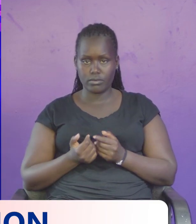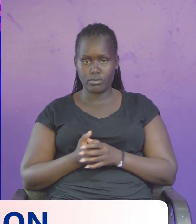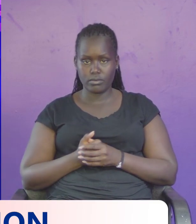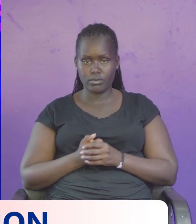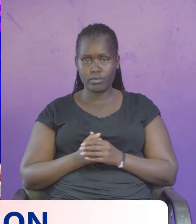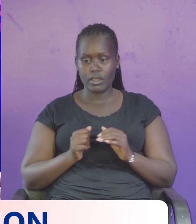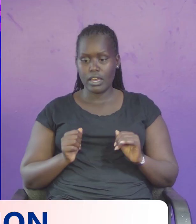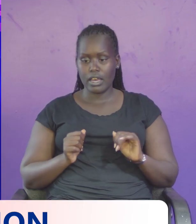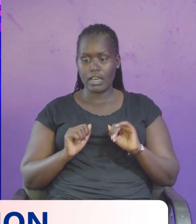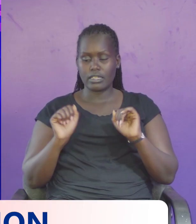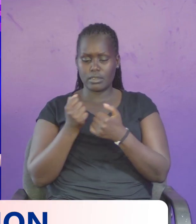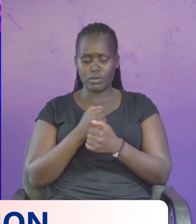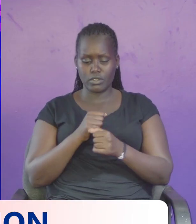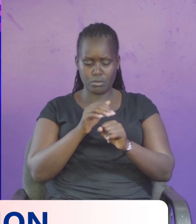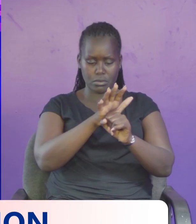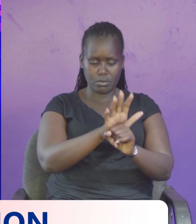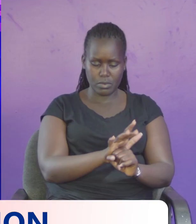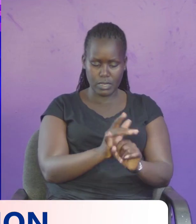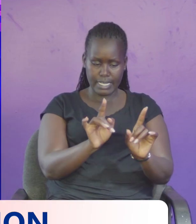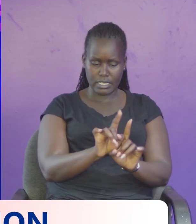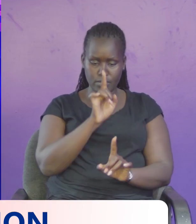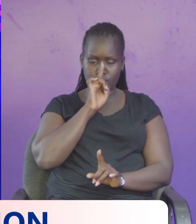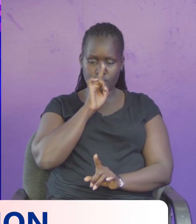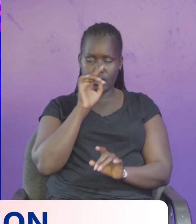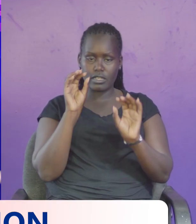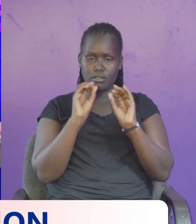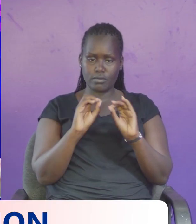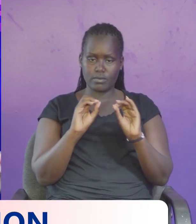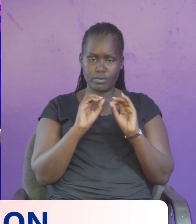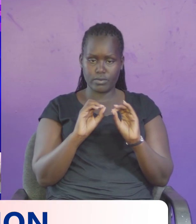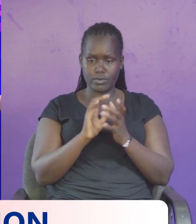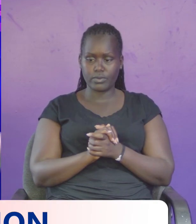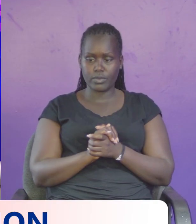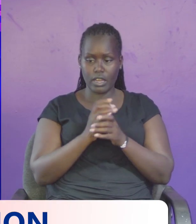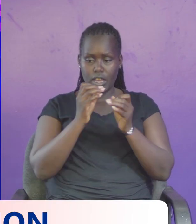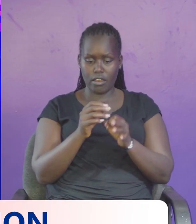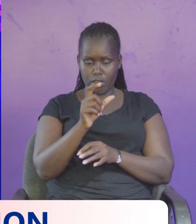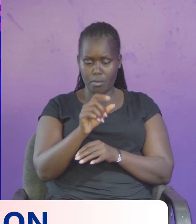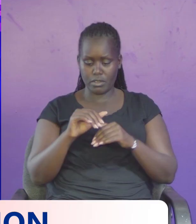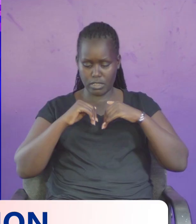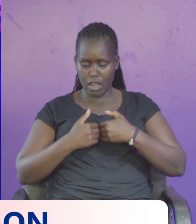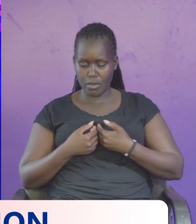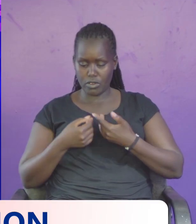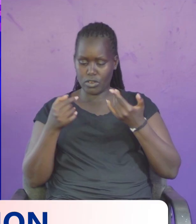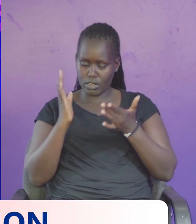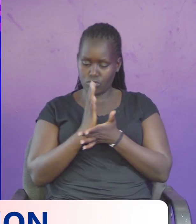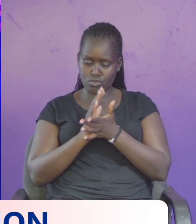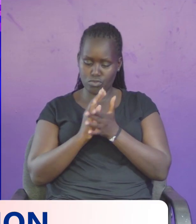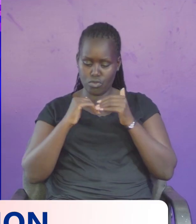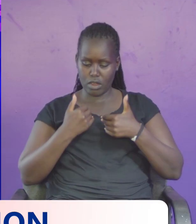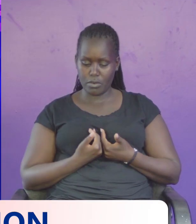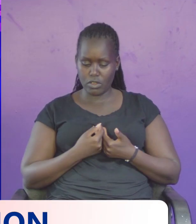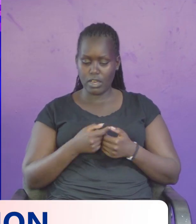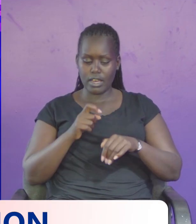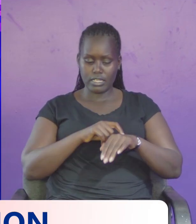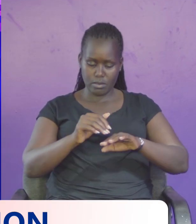And you cannot oppress them, you cannot silence them anymore. Especially, nimekwambia mtu akichoka amechoka, Mr. Jonah. Yes. Yes. When enough